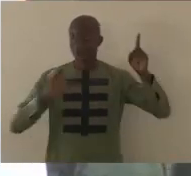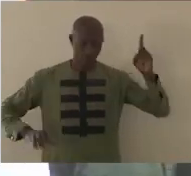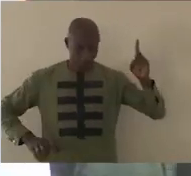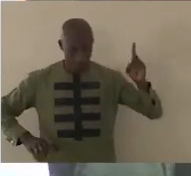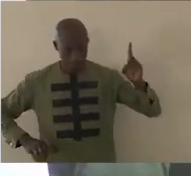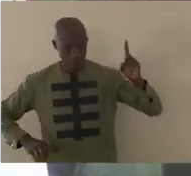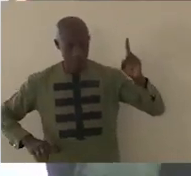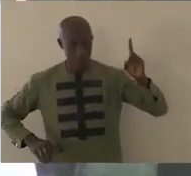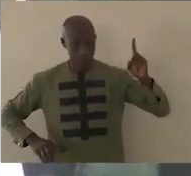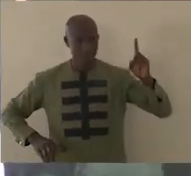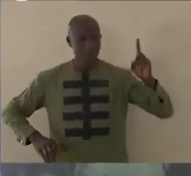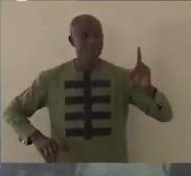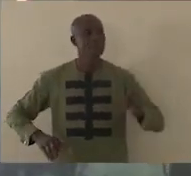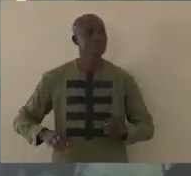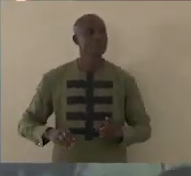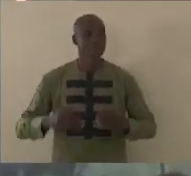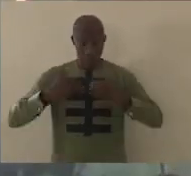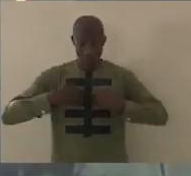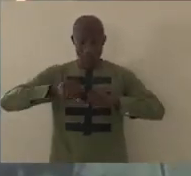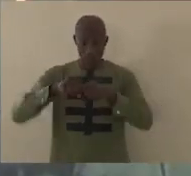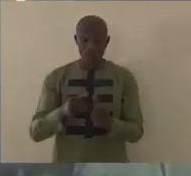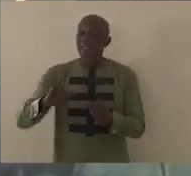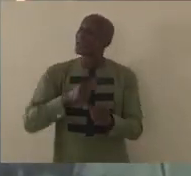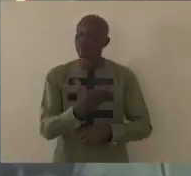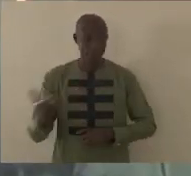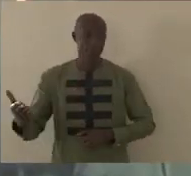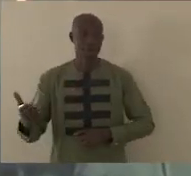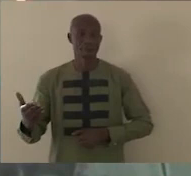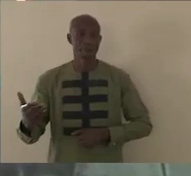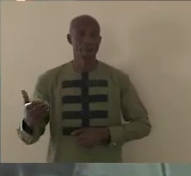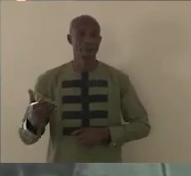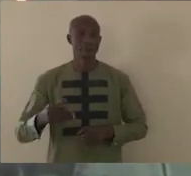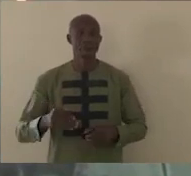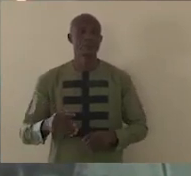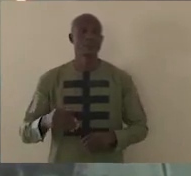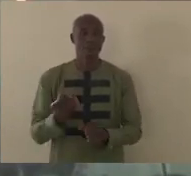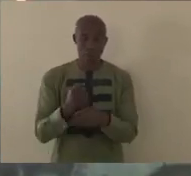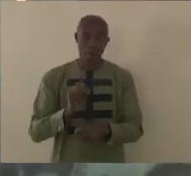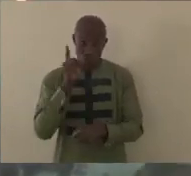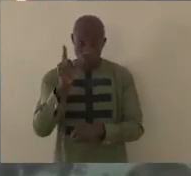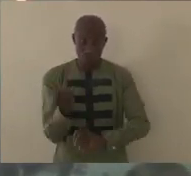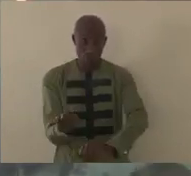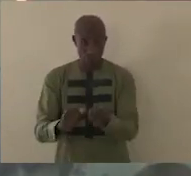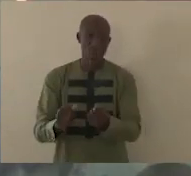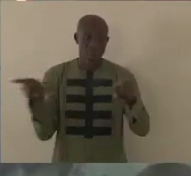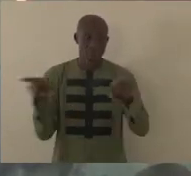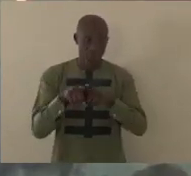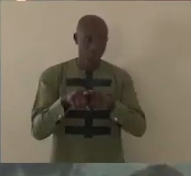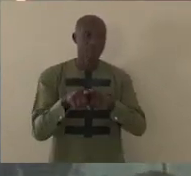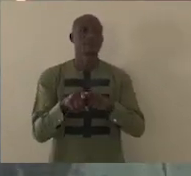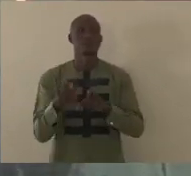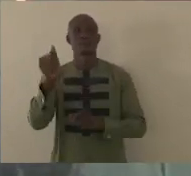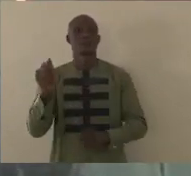Christ, like the question said, has broken down everything and given us one common baptism. And as